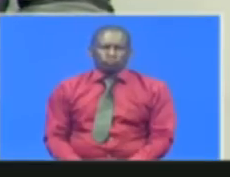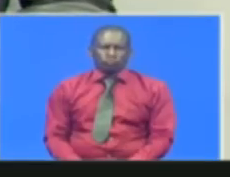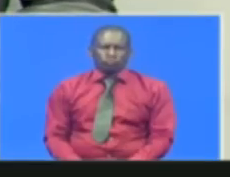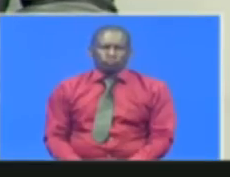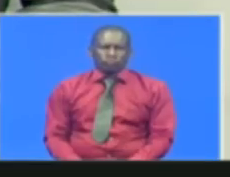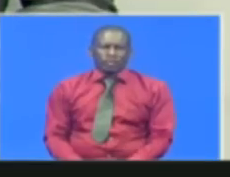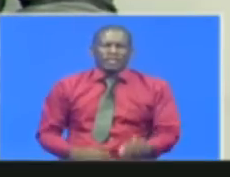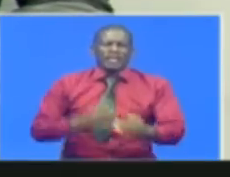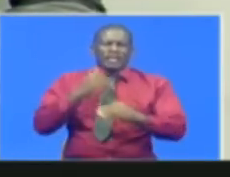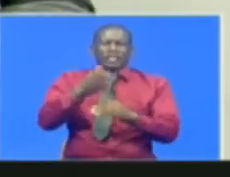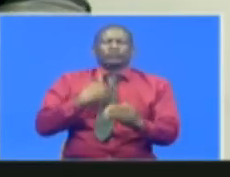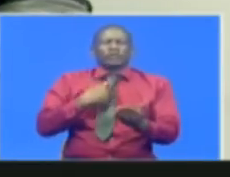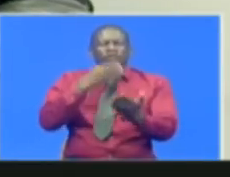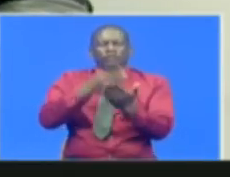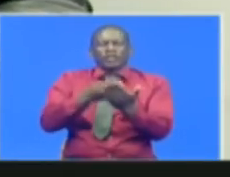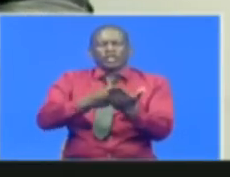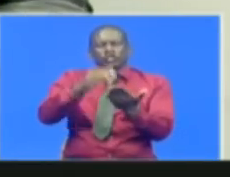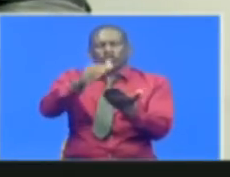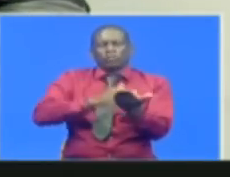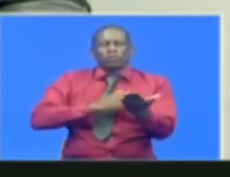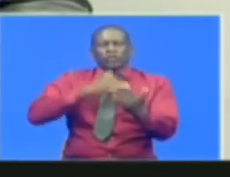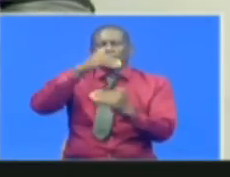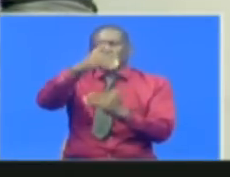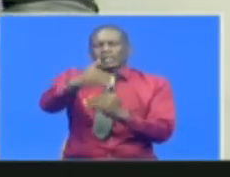And up next, we have the financial report.